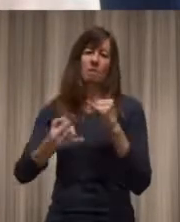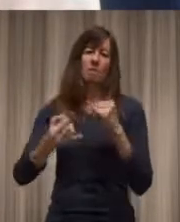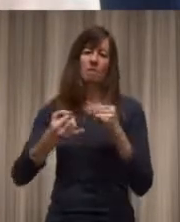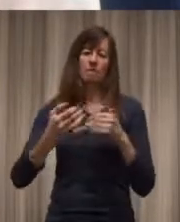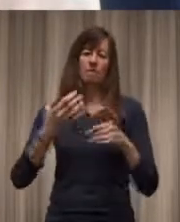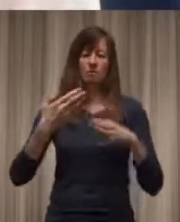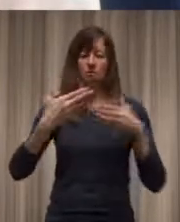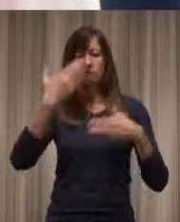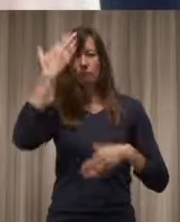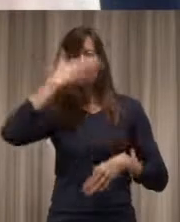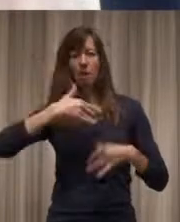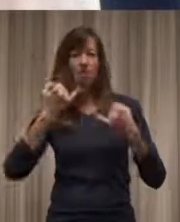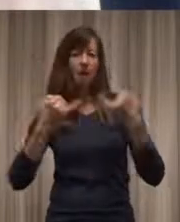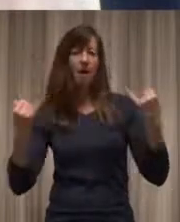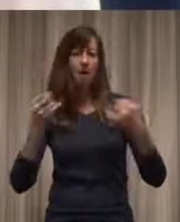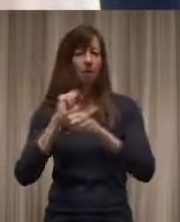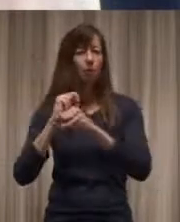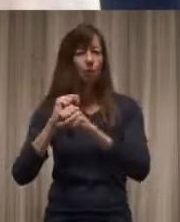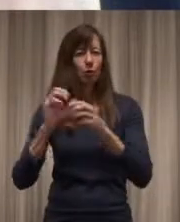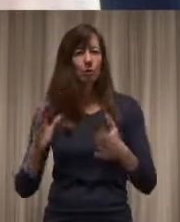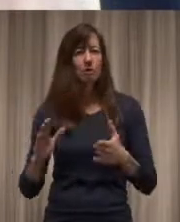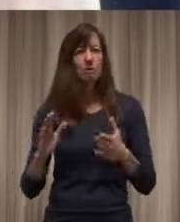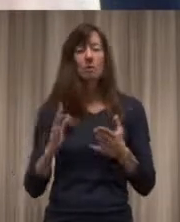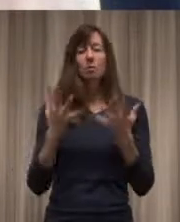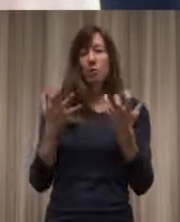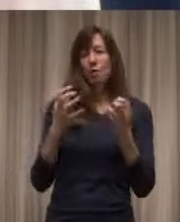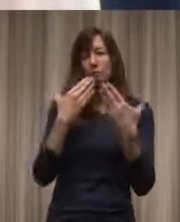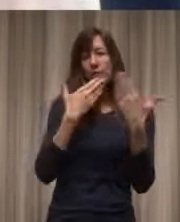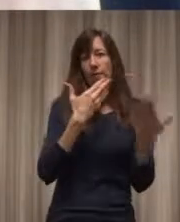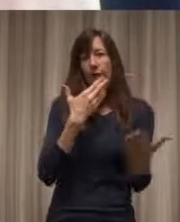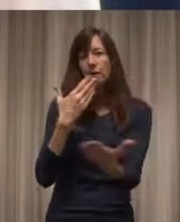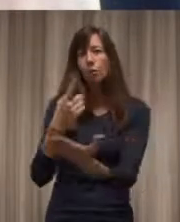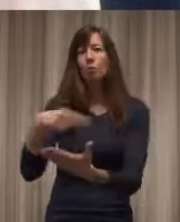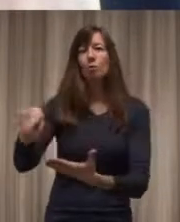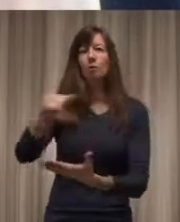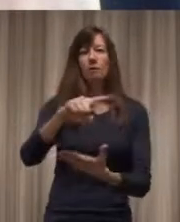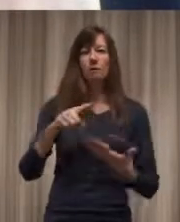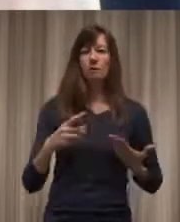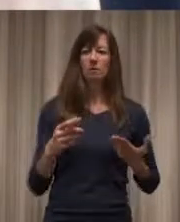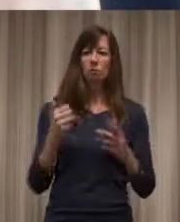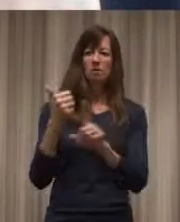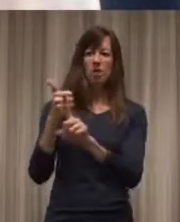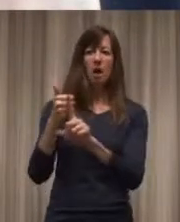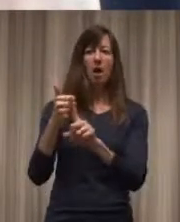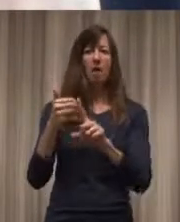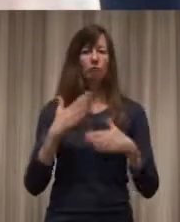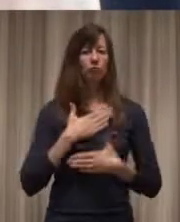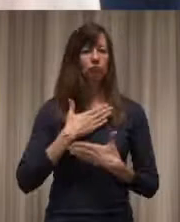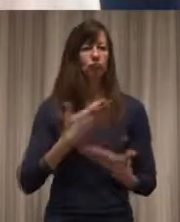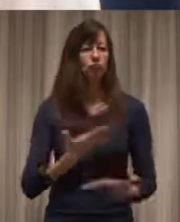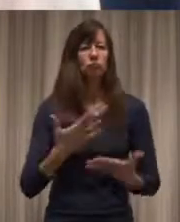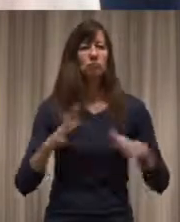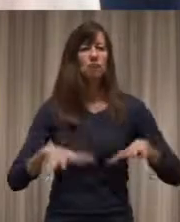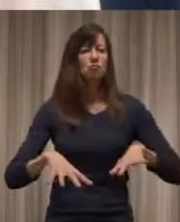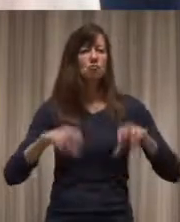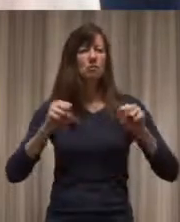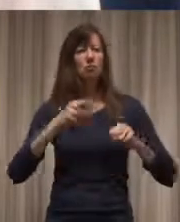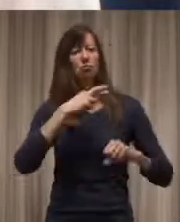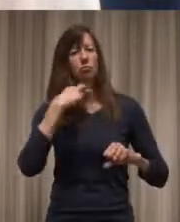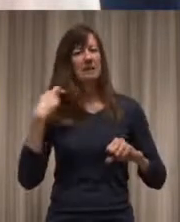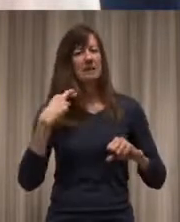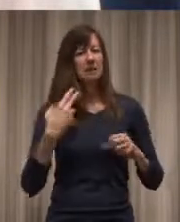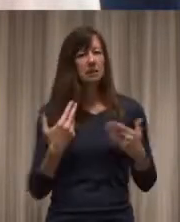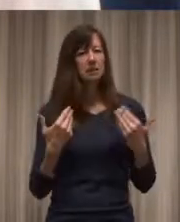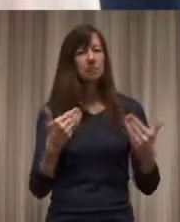appreciate you for continuing to put yourself at risk for everyone here in the county. I particularly think about those